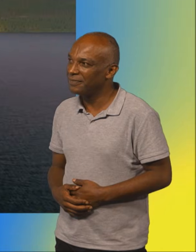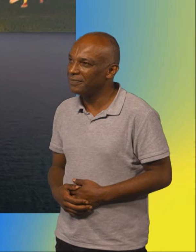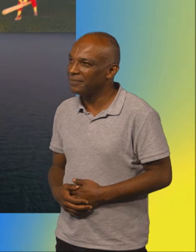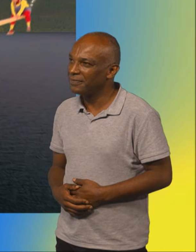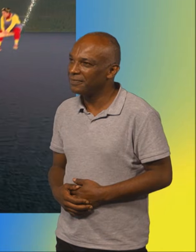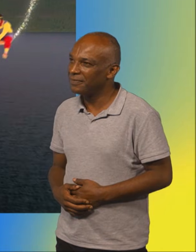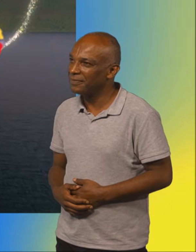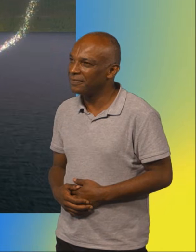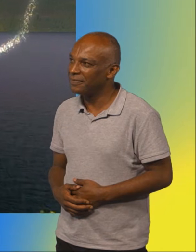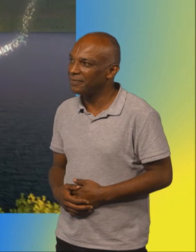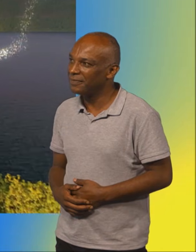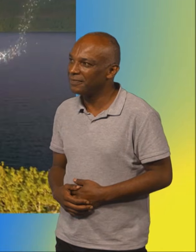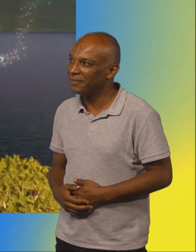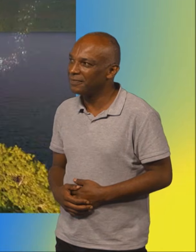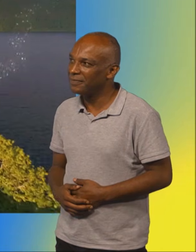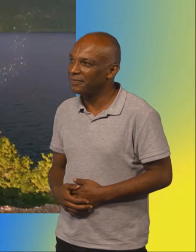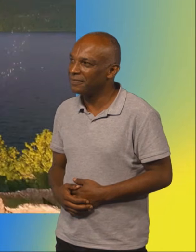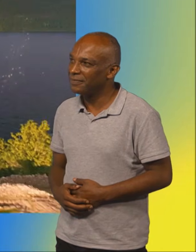Whoa!